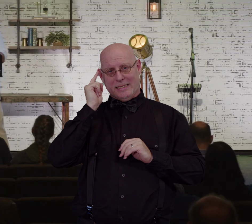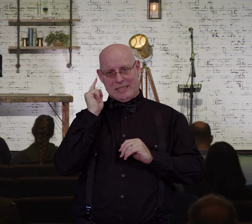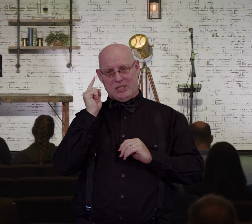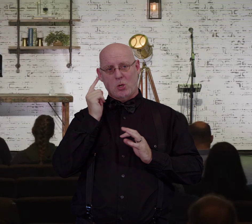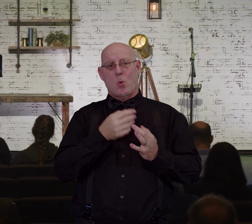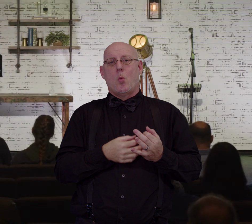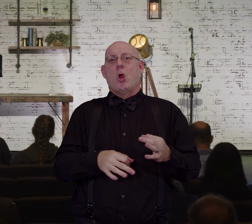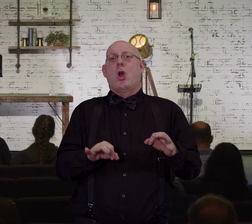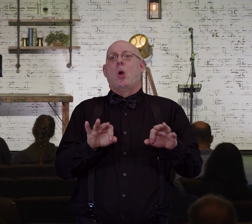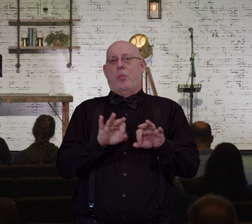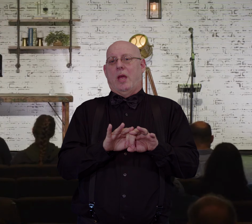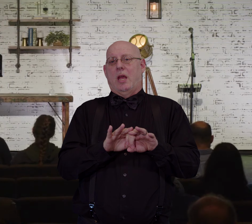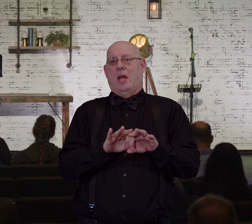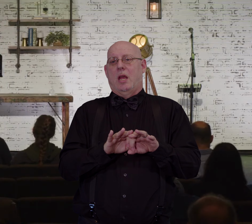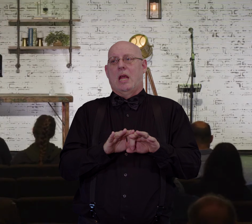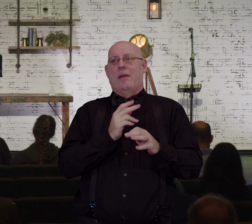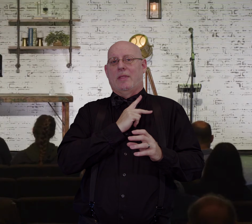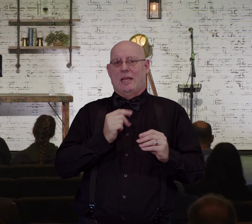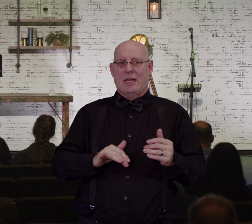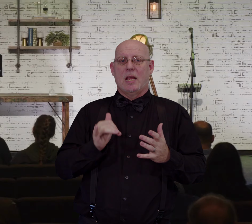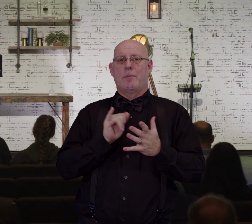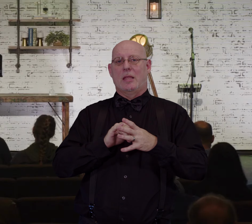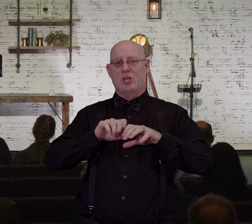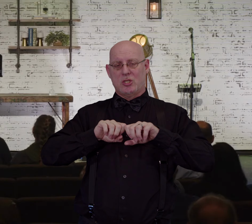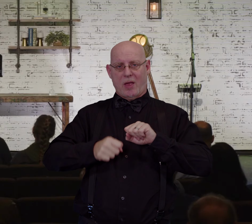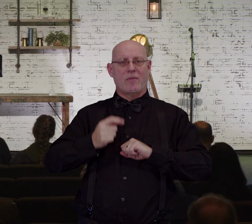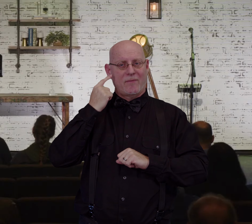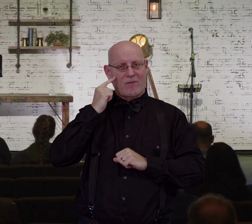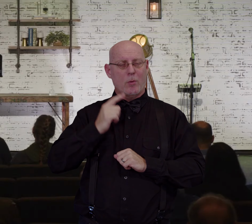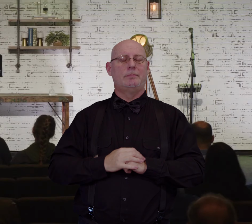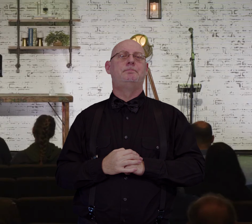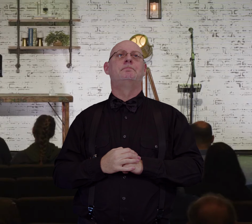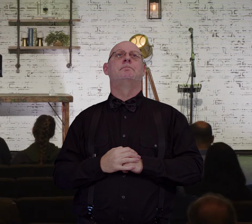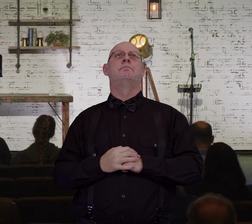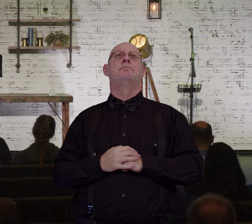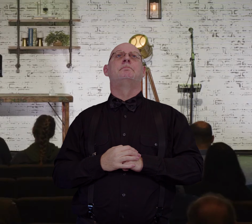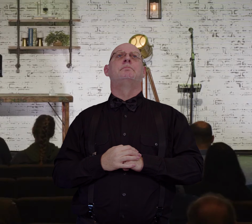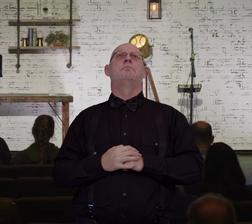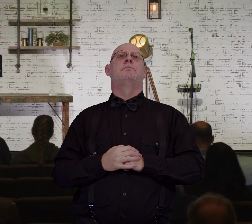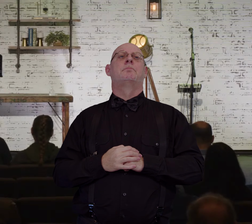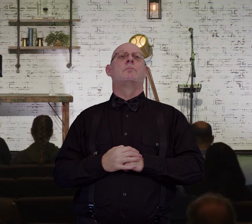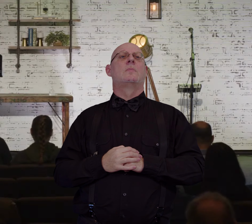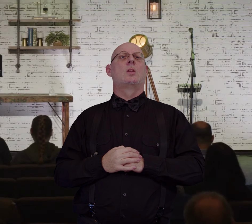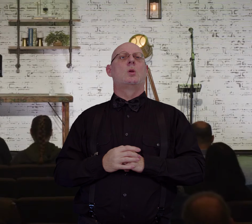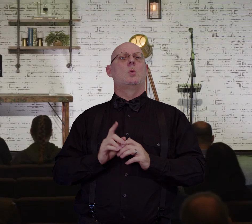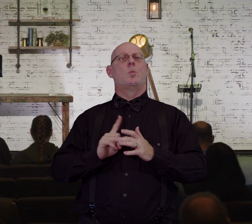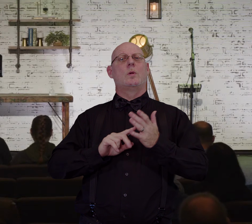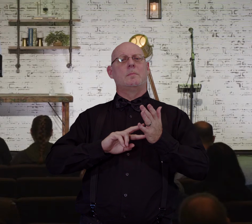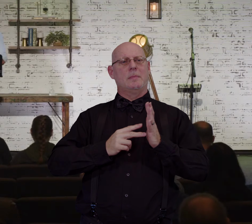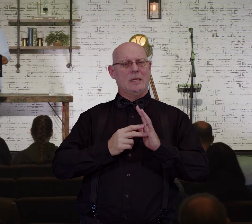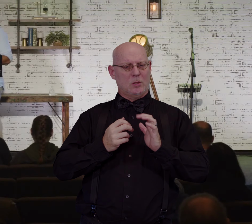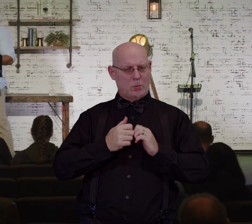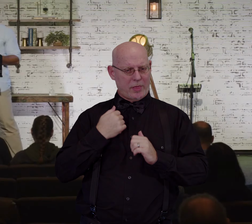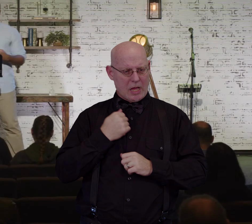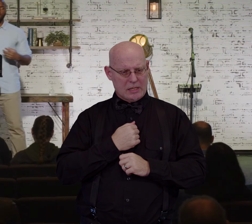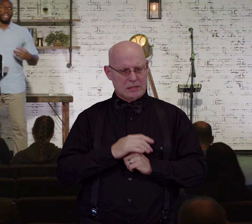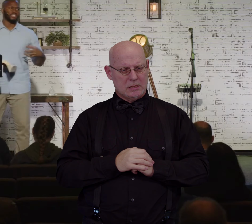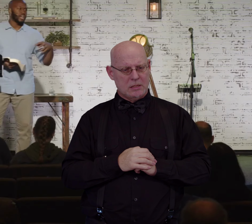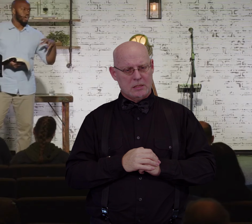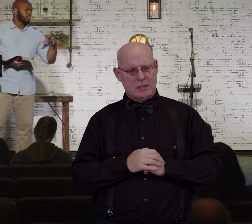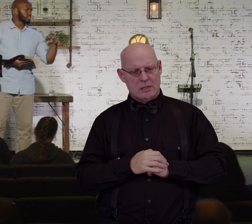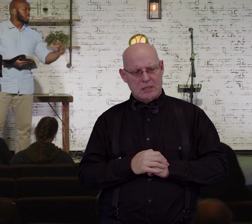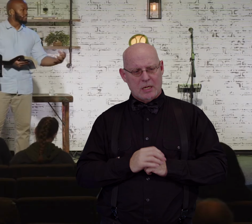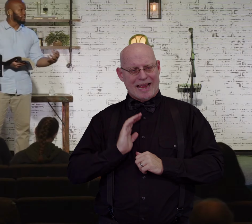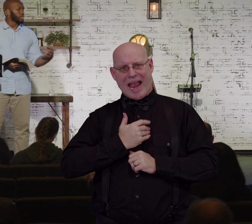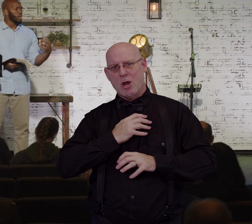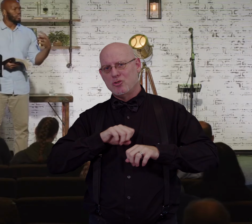considered worthy of the kingdom that they're suffering for. And so what this instructs with us is